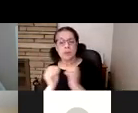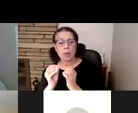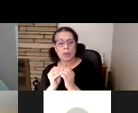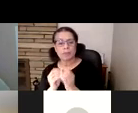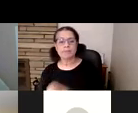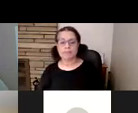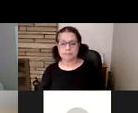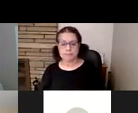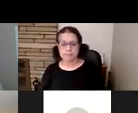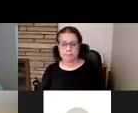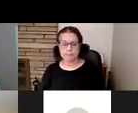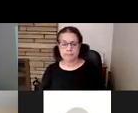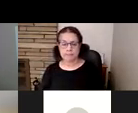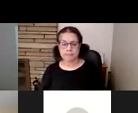next slide.